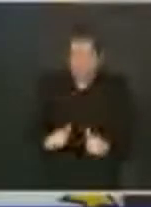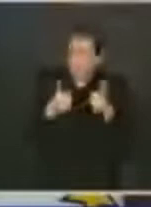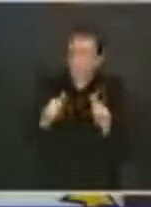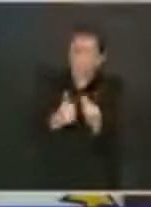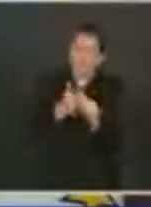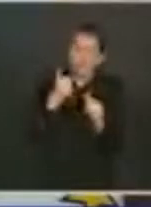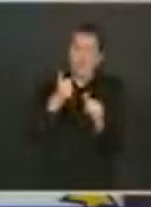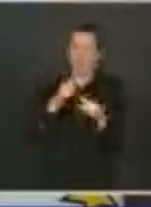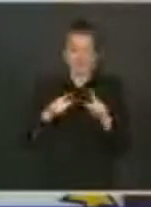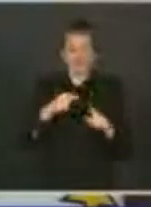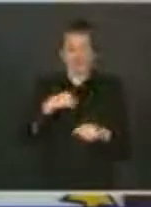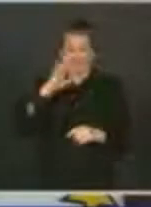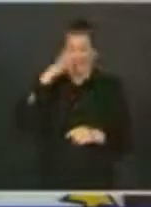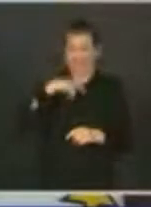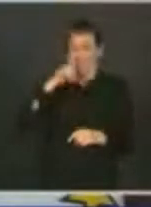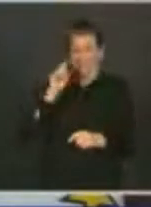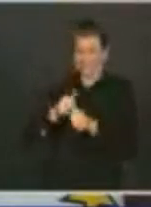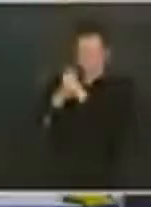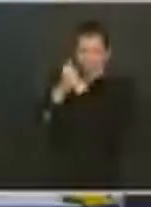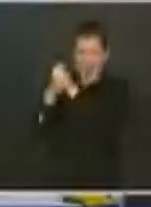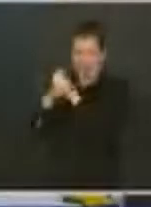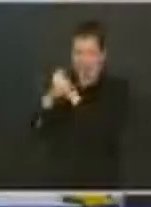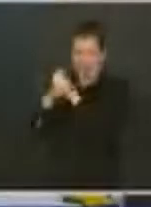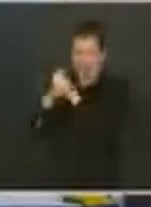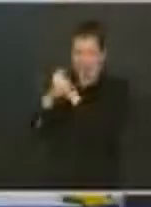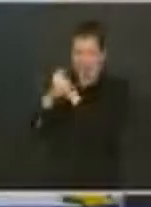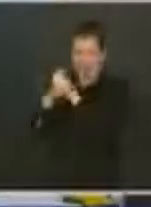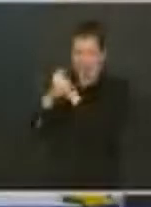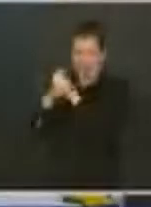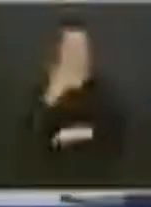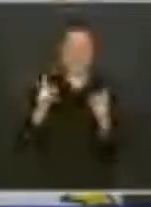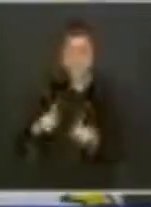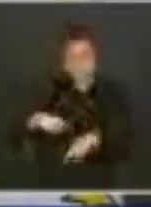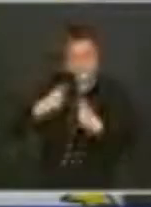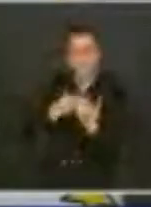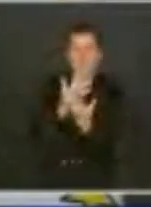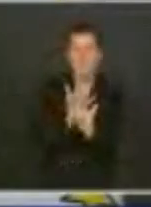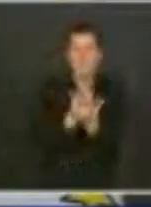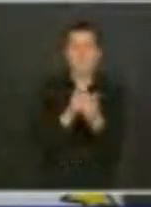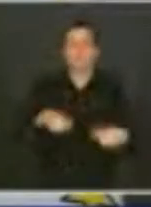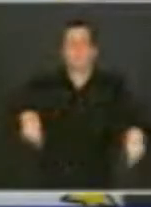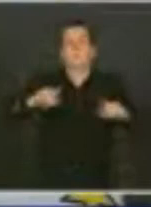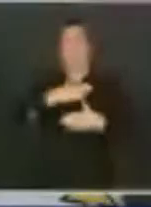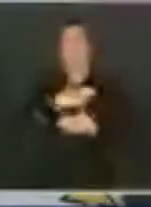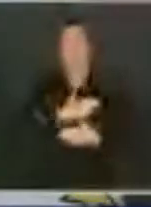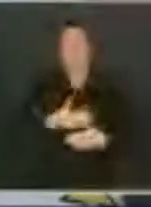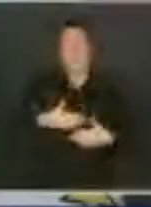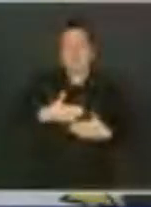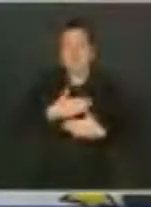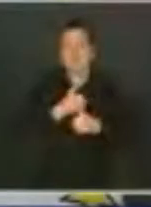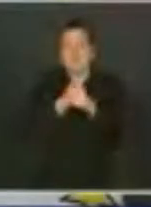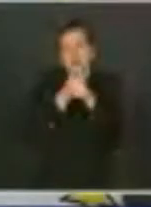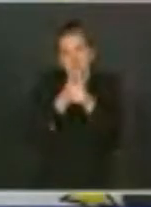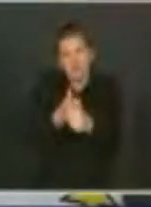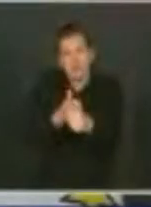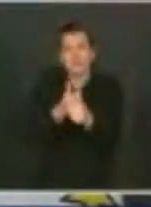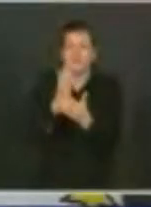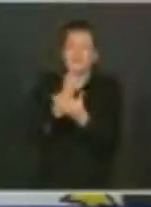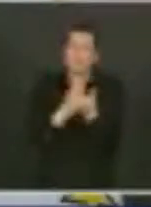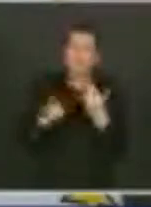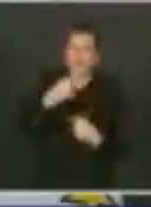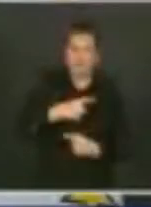to apparently not much effect. I'm frequently asked, Governor, will we go back to phase 2? I don't think phase 2 would